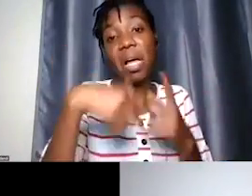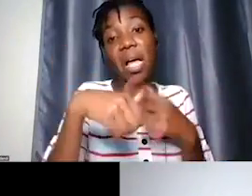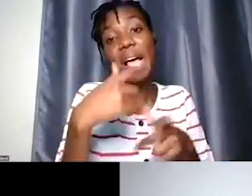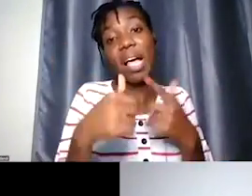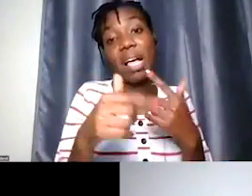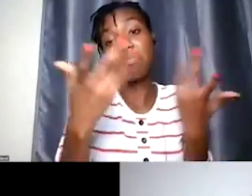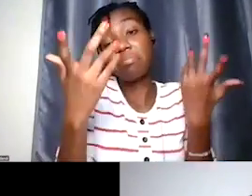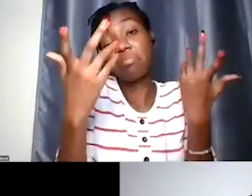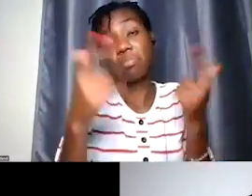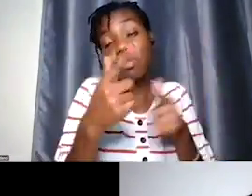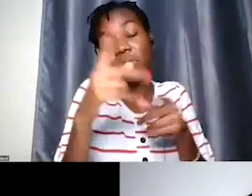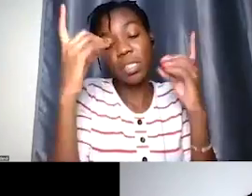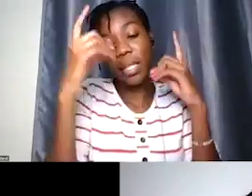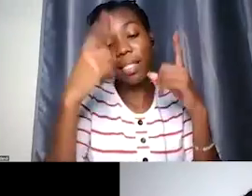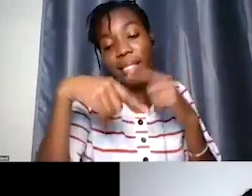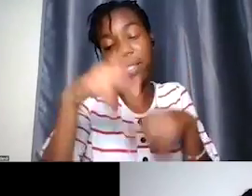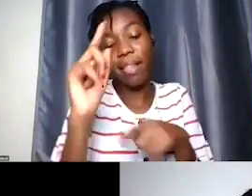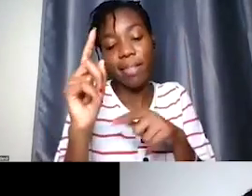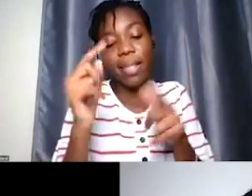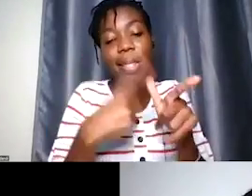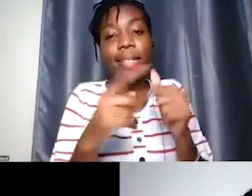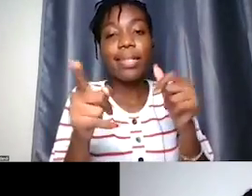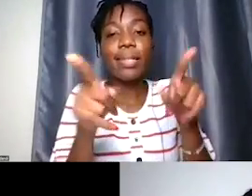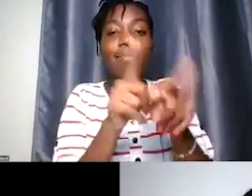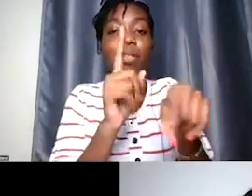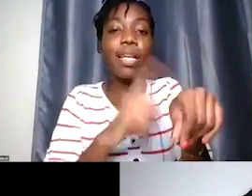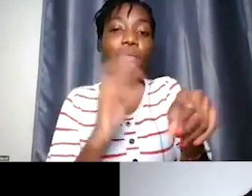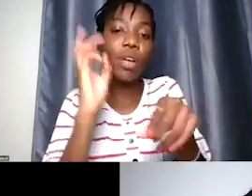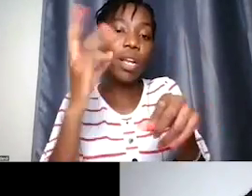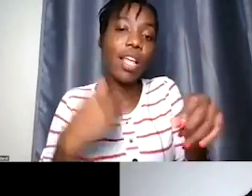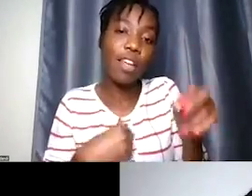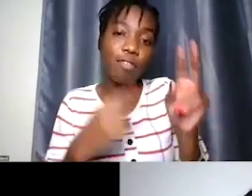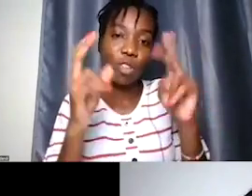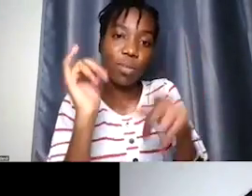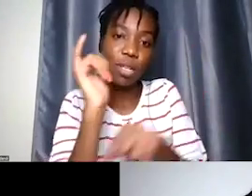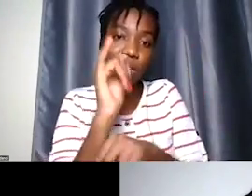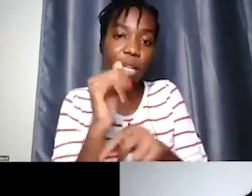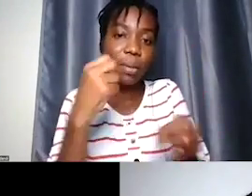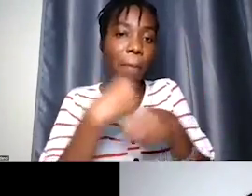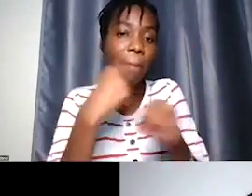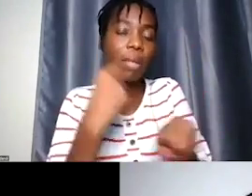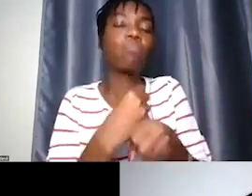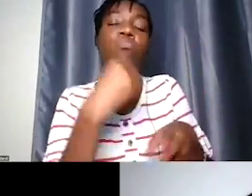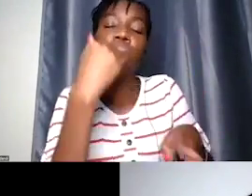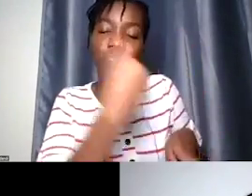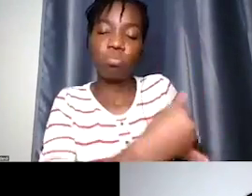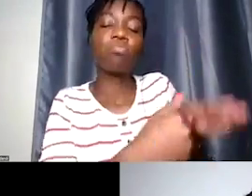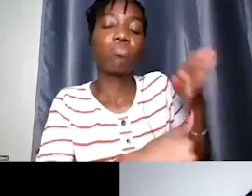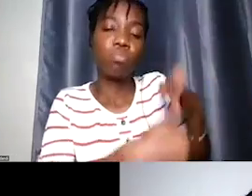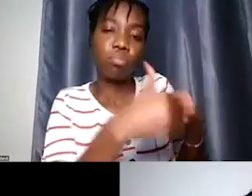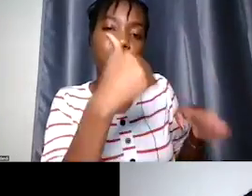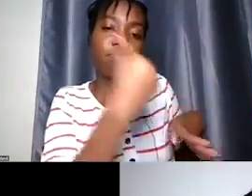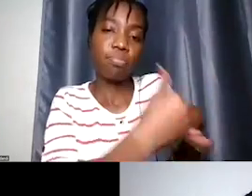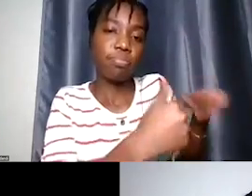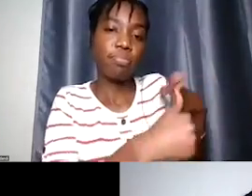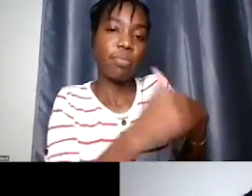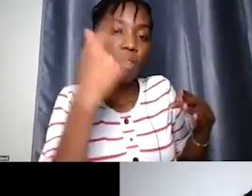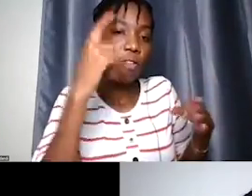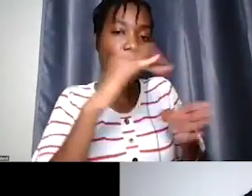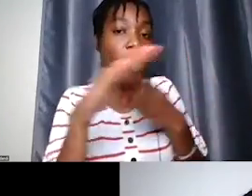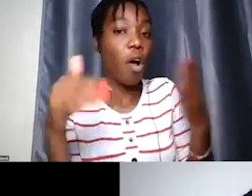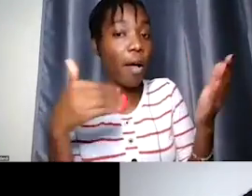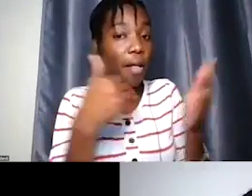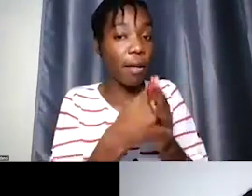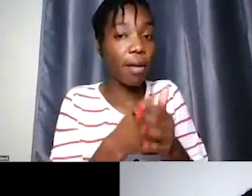you. And at the same time, and I think we're going to have a topic on that, on setting boundaries, yeah, for all of us. But yeah, back